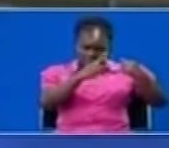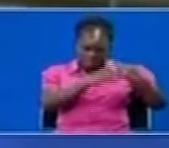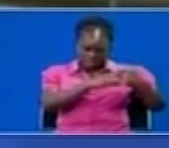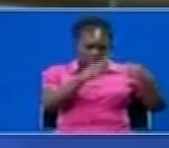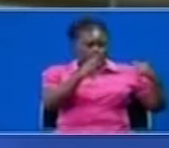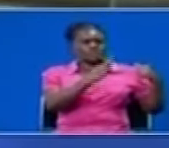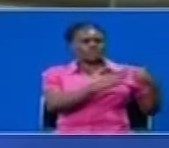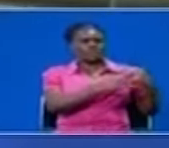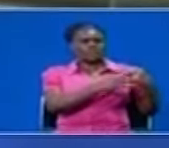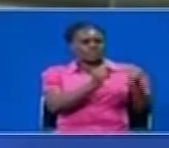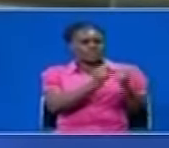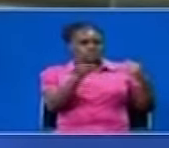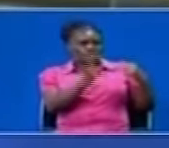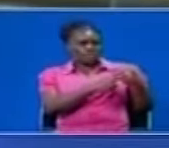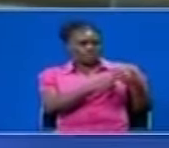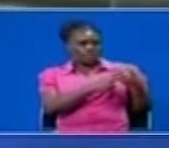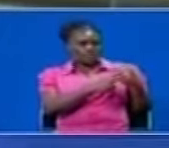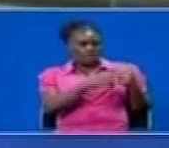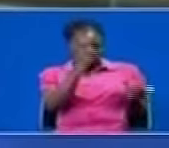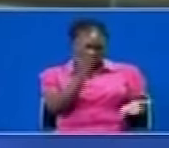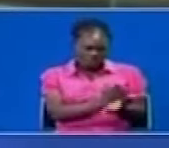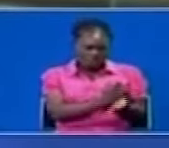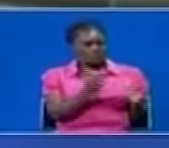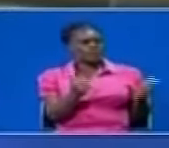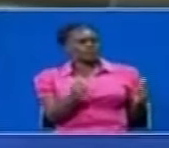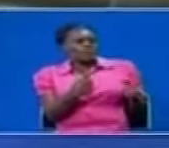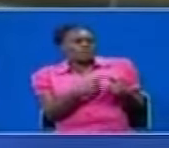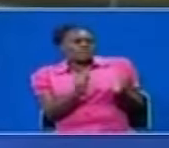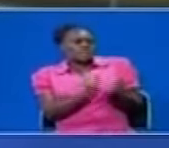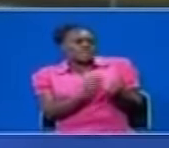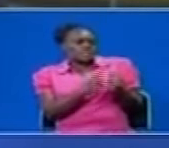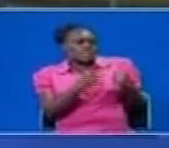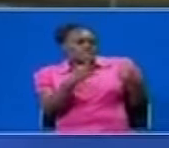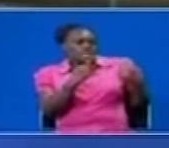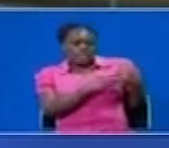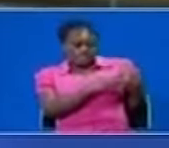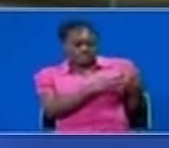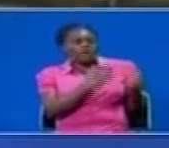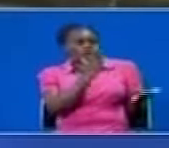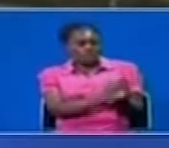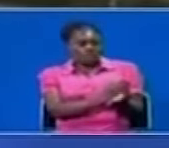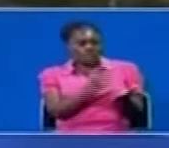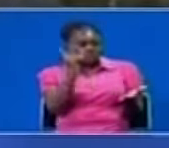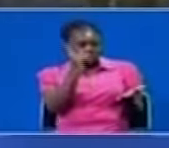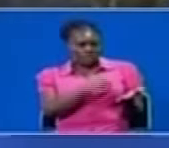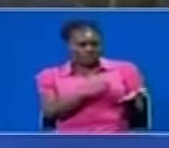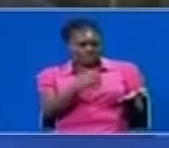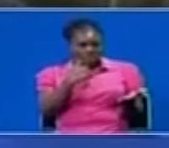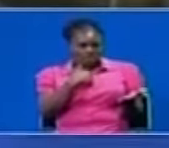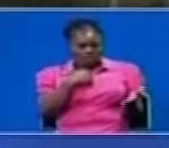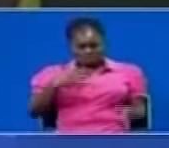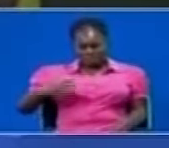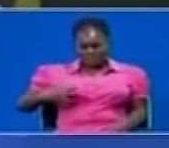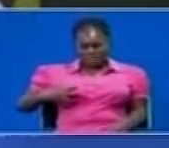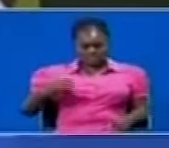1998. Ilikuwa 97, siku ya nimehakikisha sana, lakini 98 ndio walikonifirm niko na breast